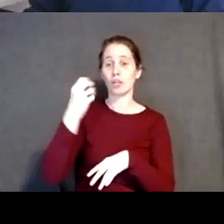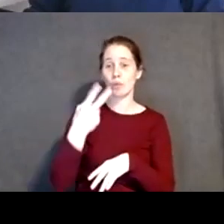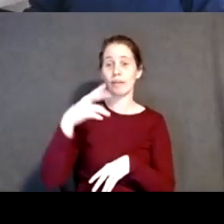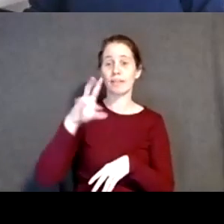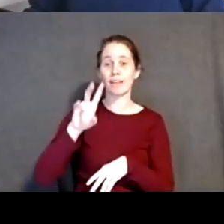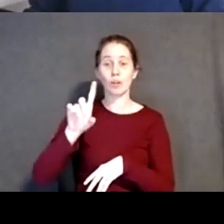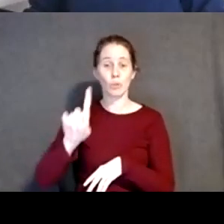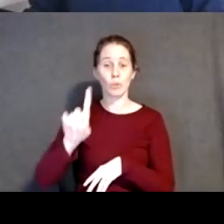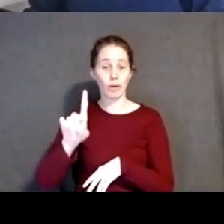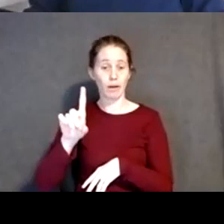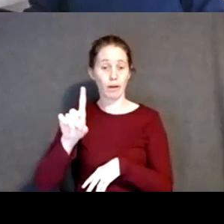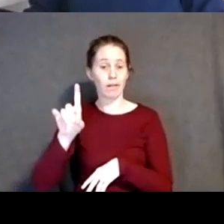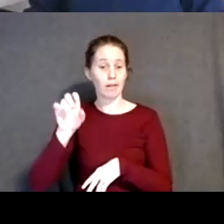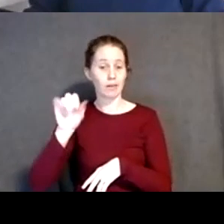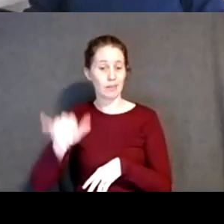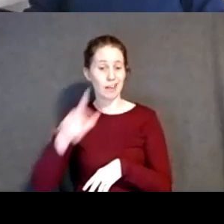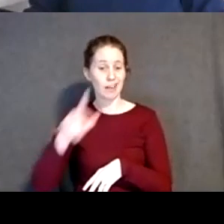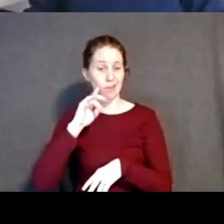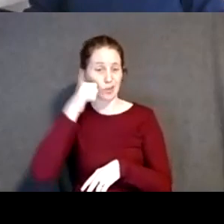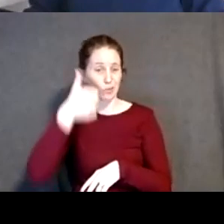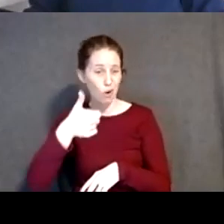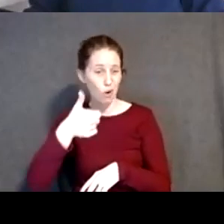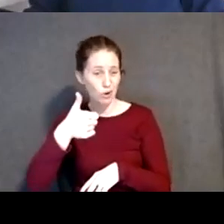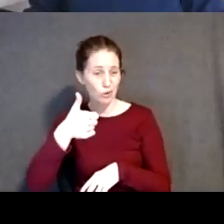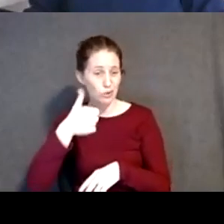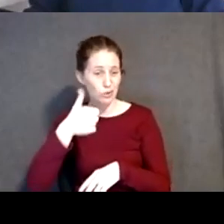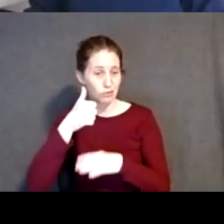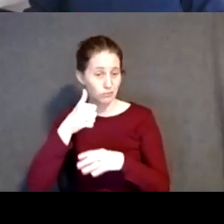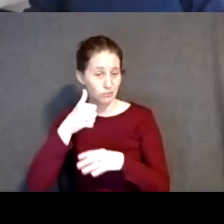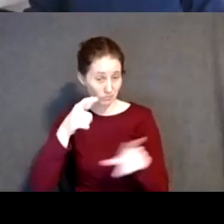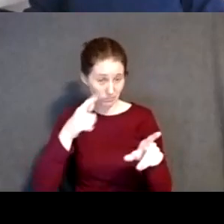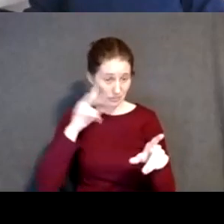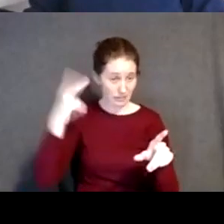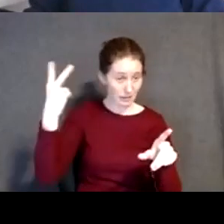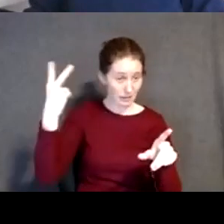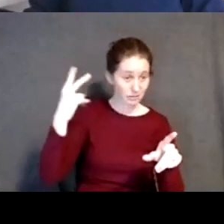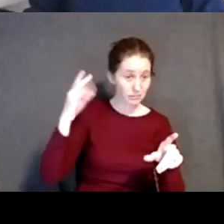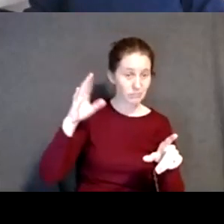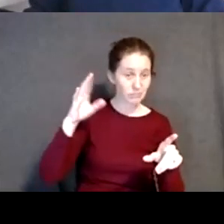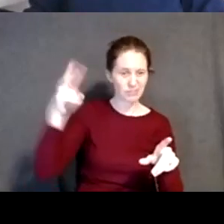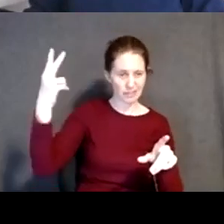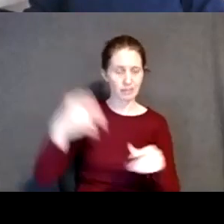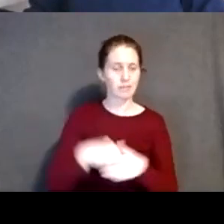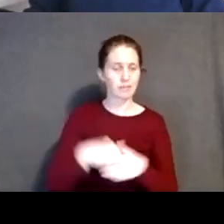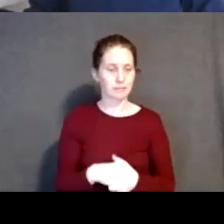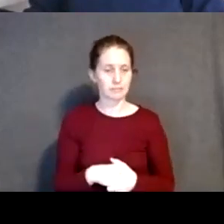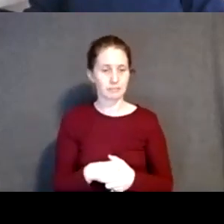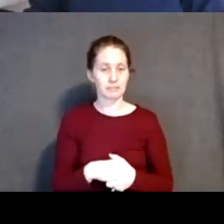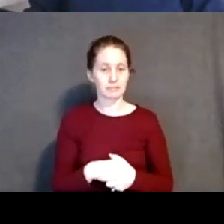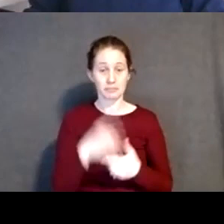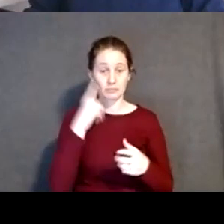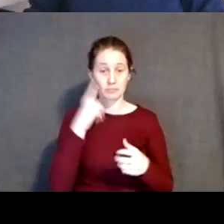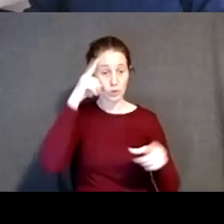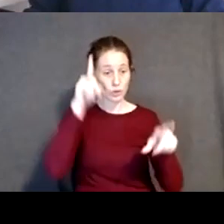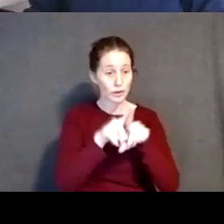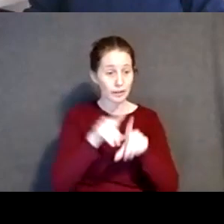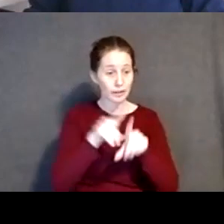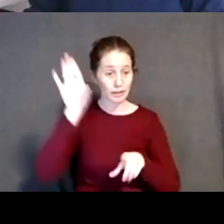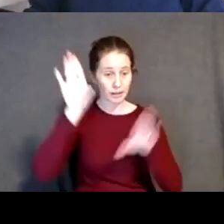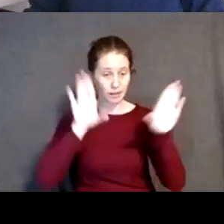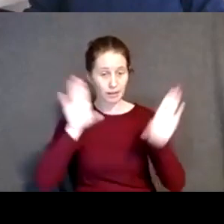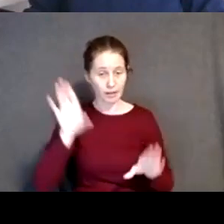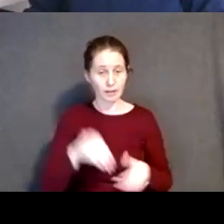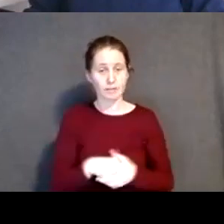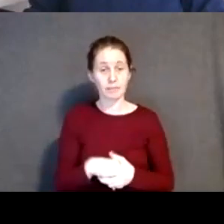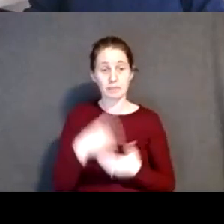1271 so it can be on tomorrow's agenda. We have a motion. Do we have a second? Second. All in favor? Aye.